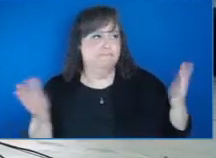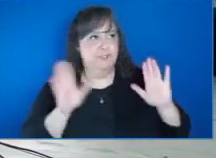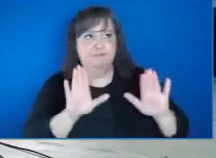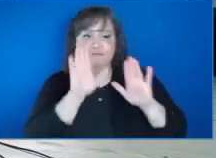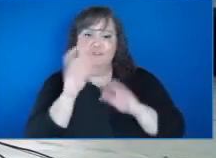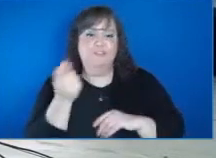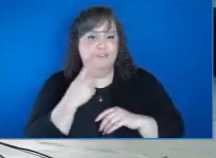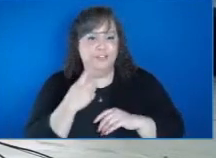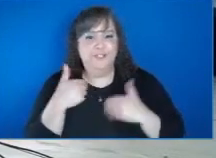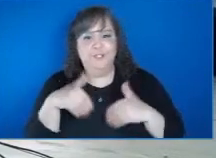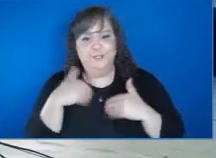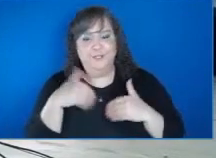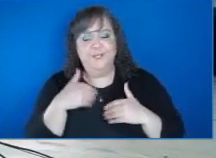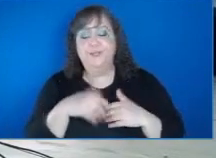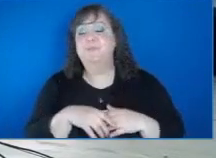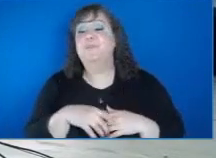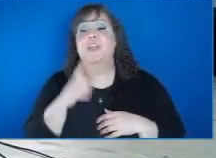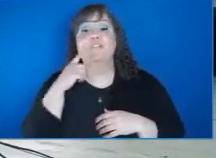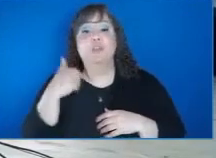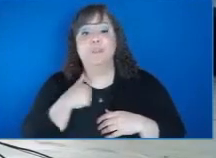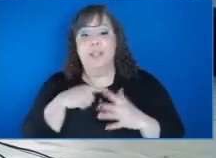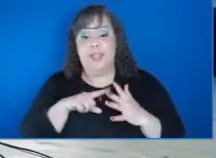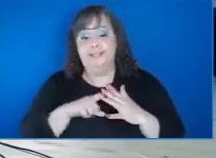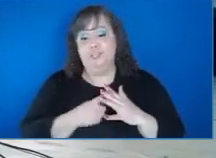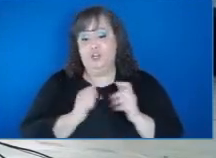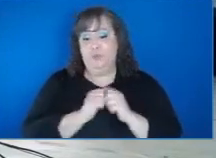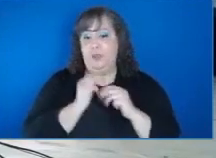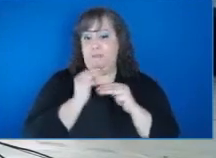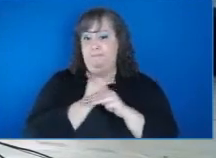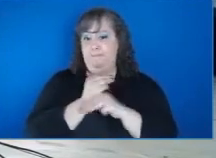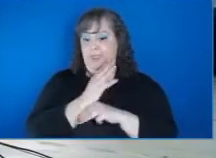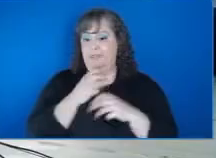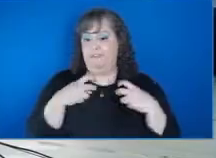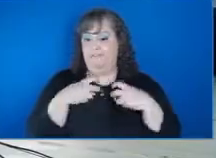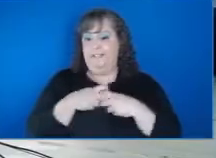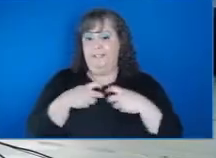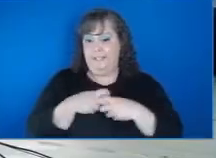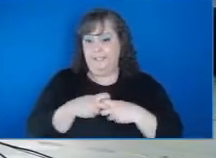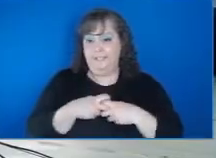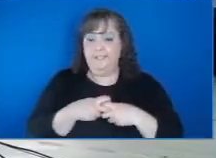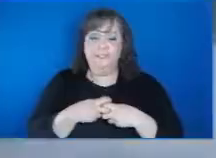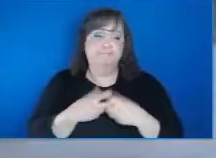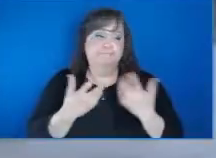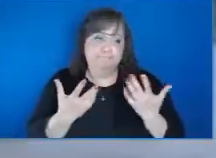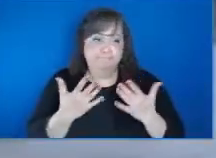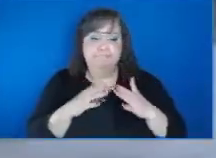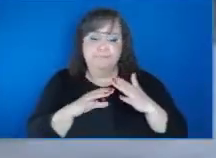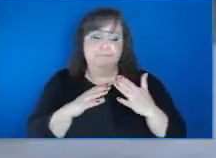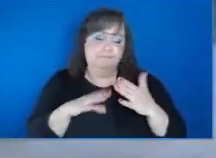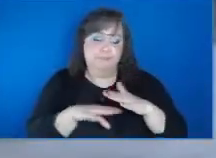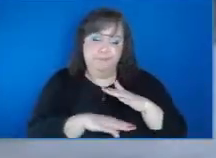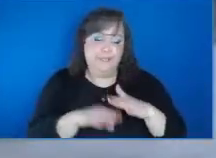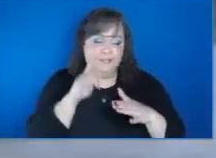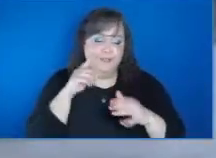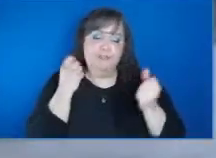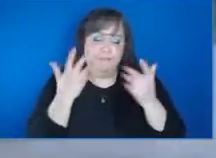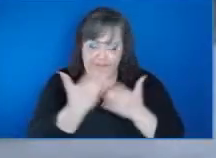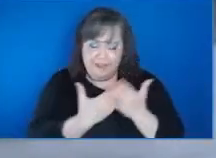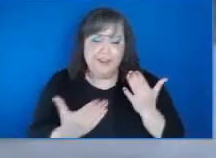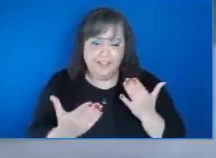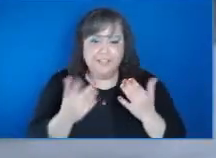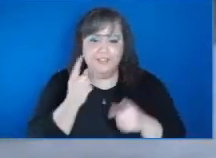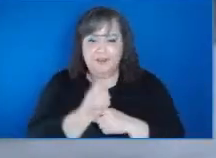got started doing math and physics, and I think that's probably fundamental for a lot of things, but I would